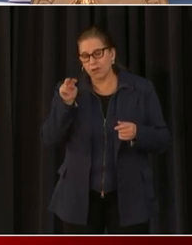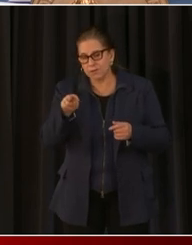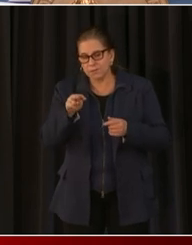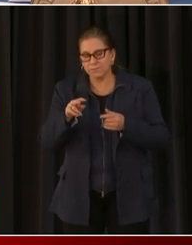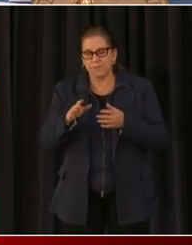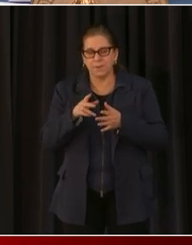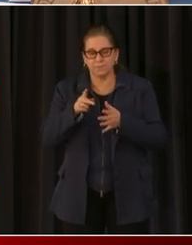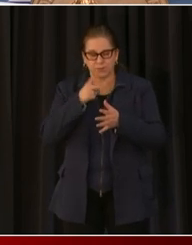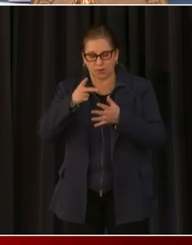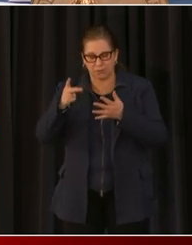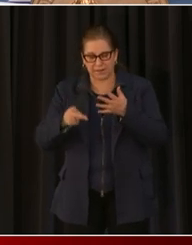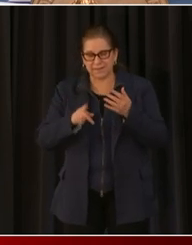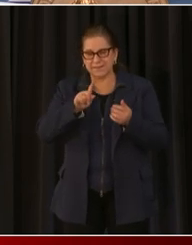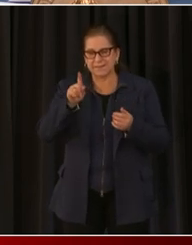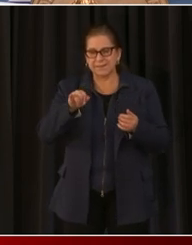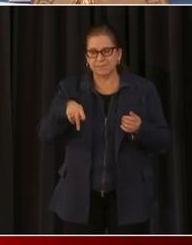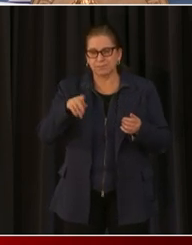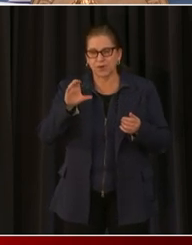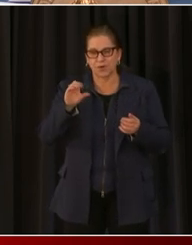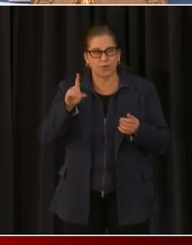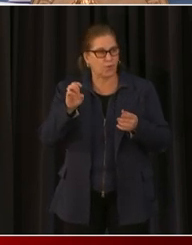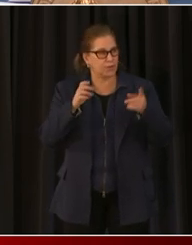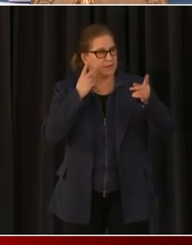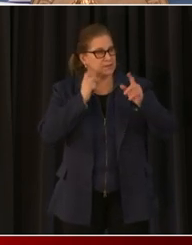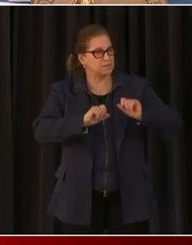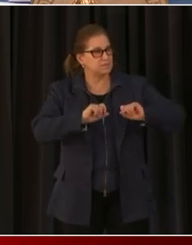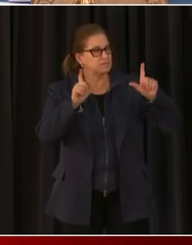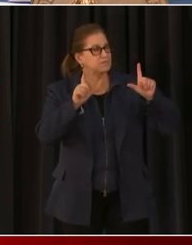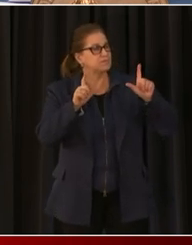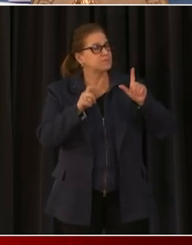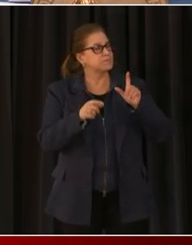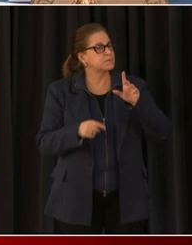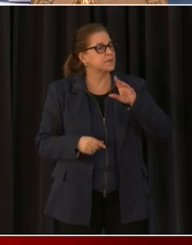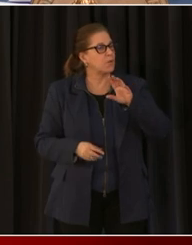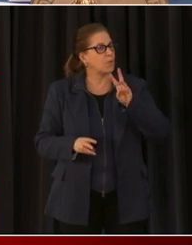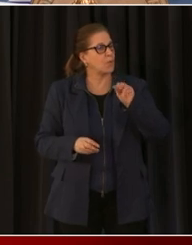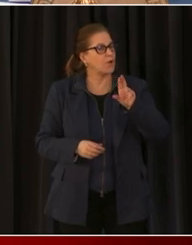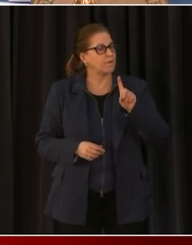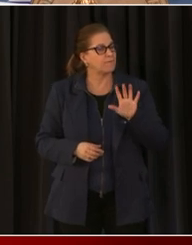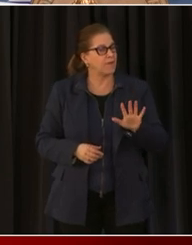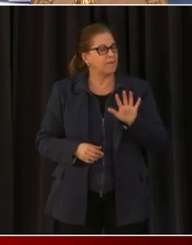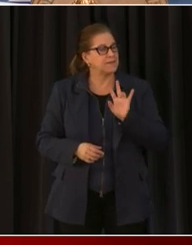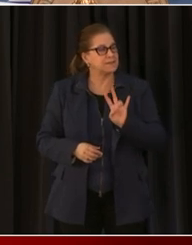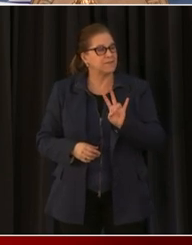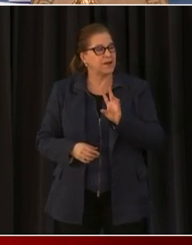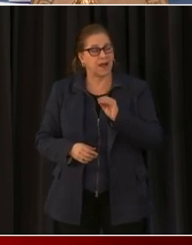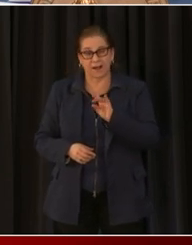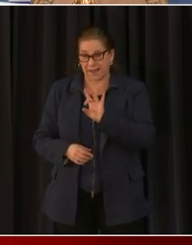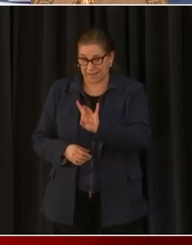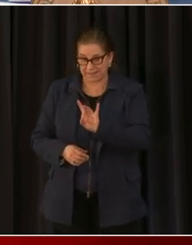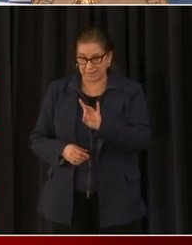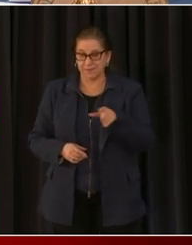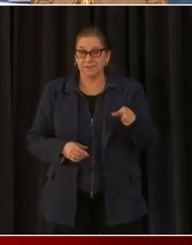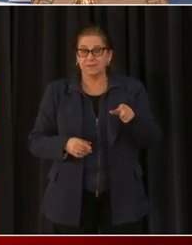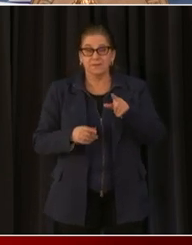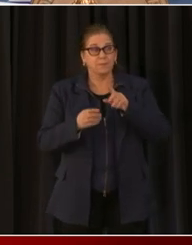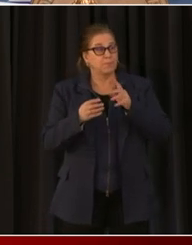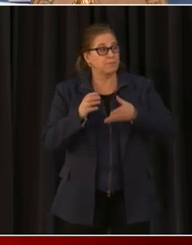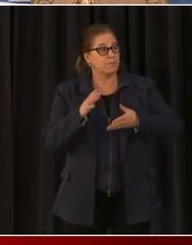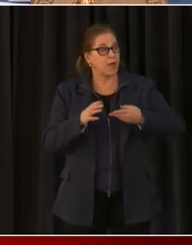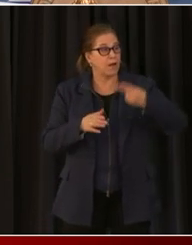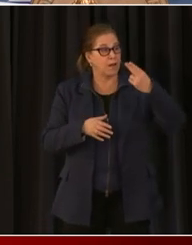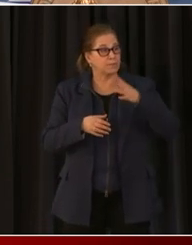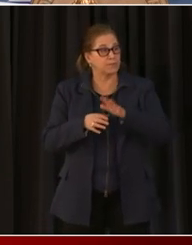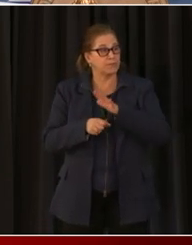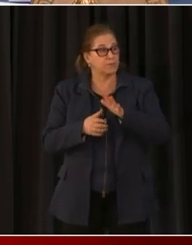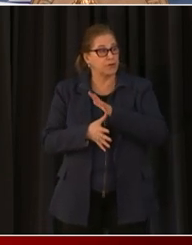20422, 20011, 20017, 20018, 20002, 20001,